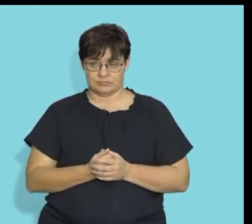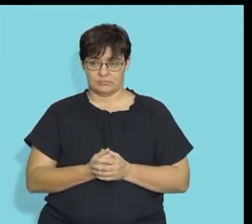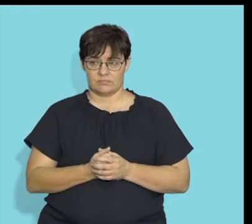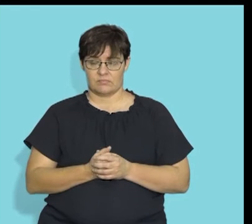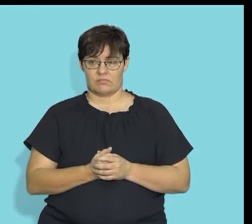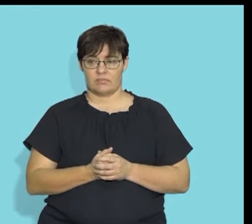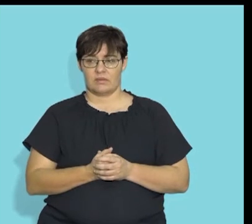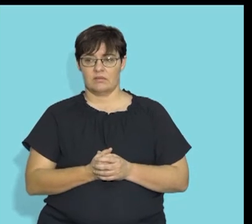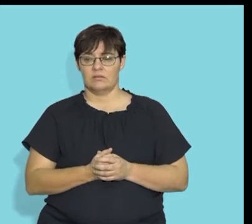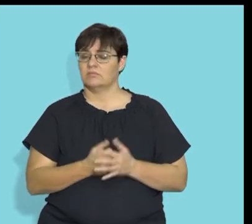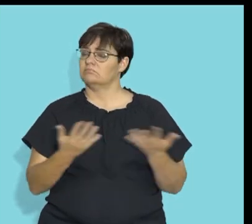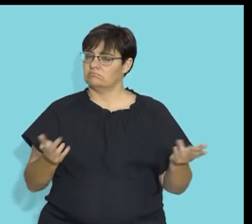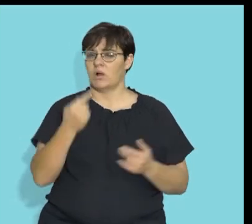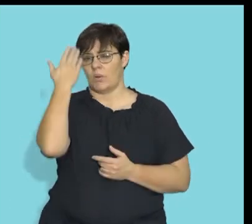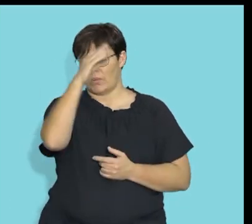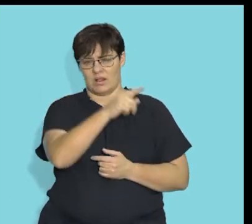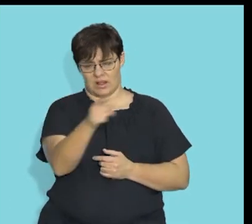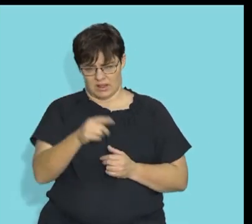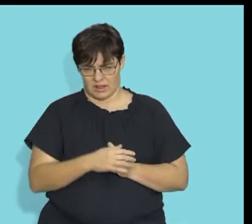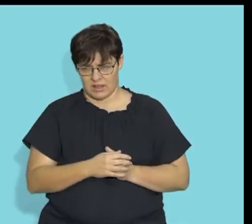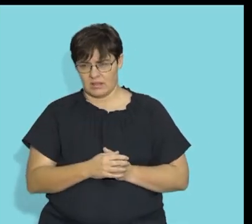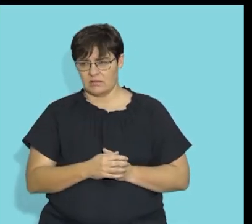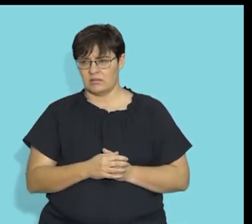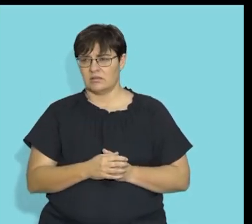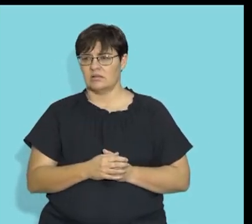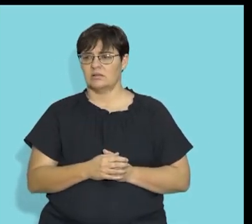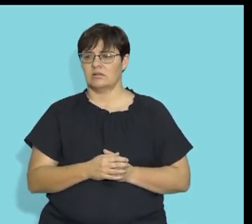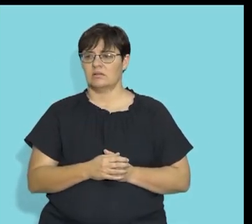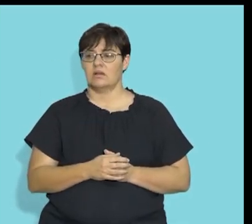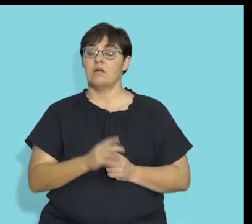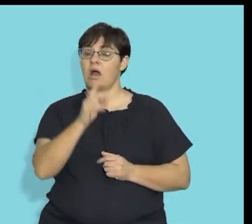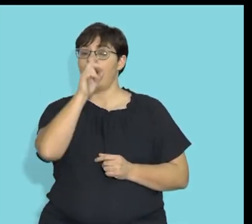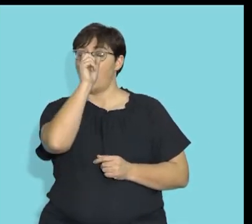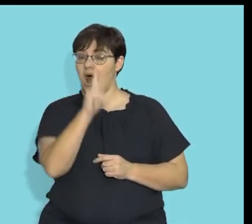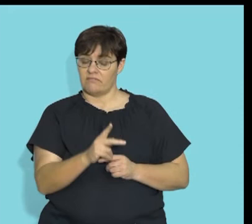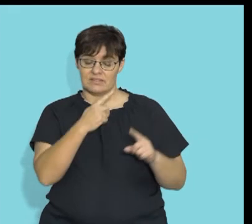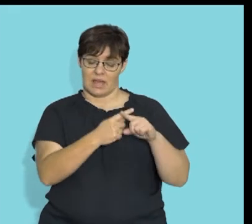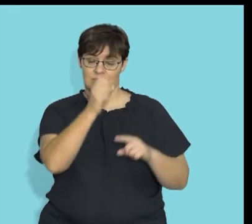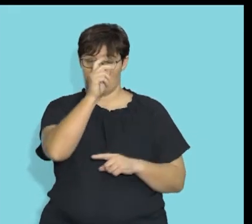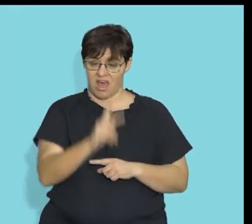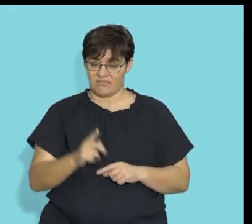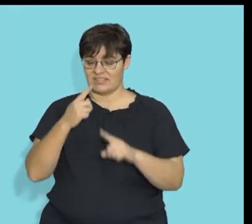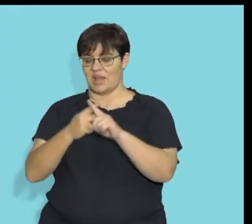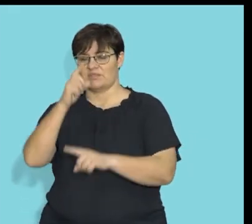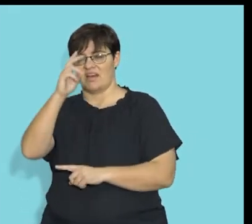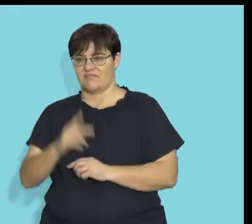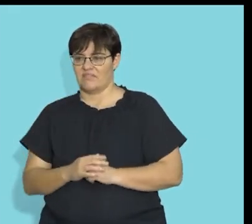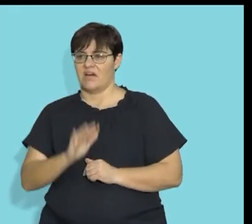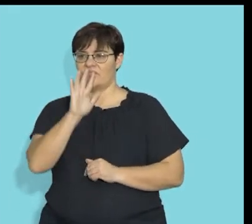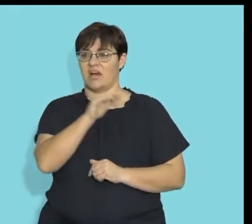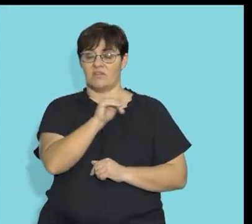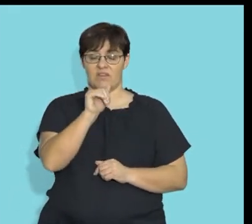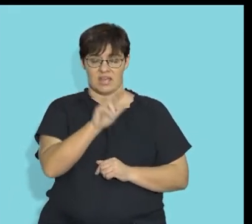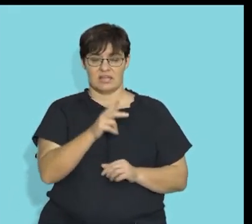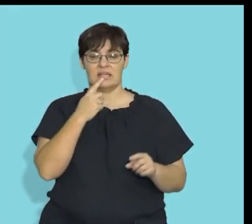5 over 32. Hopefully, everyone will agree with me that I multiplied by a half